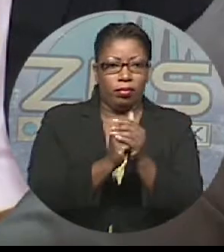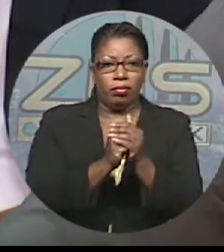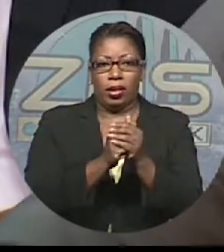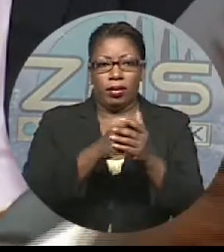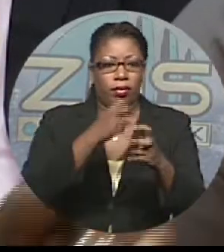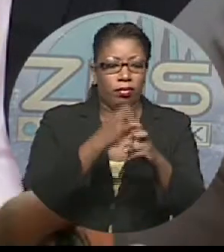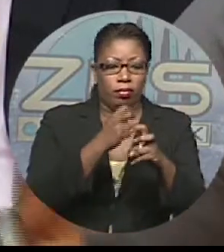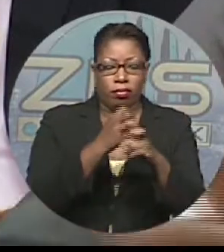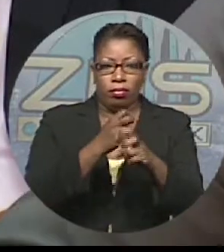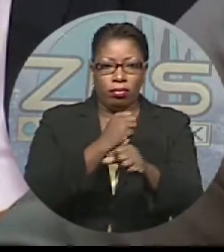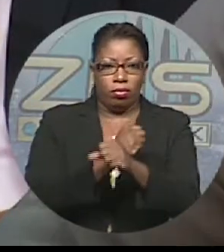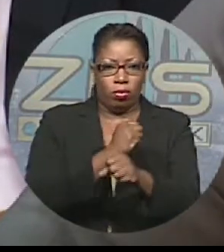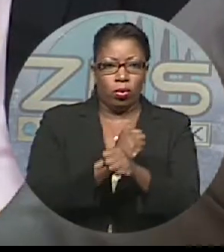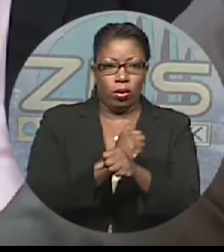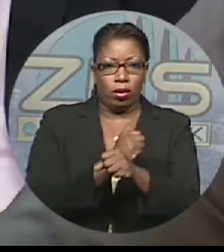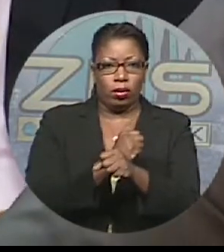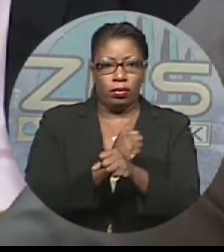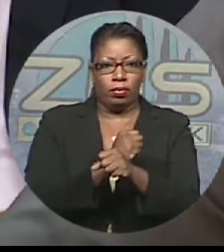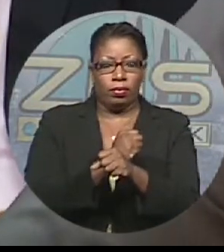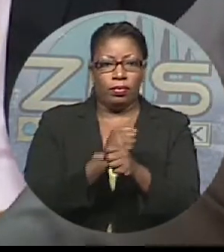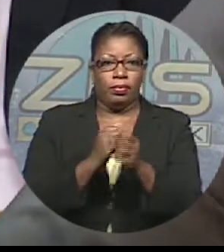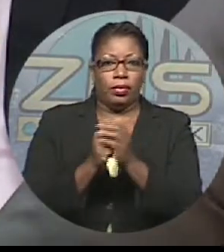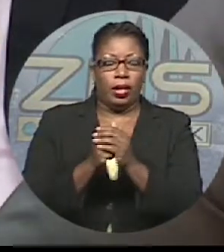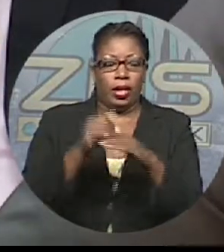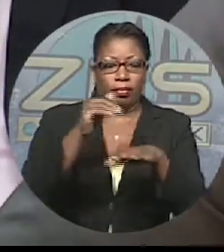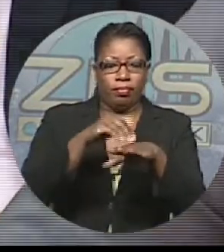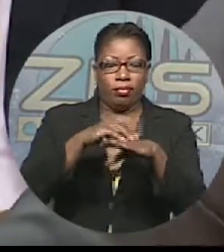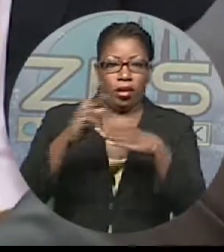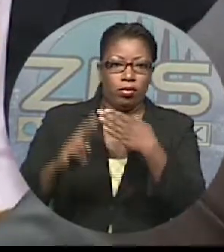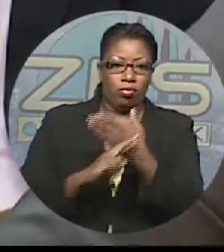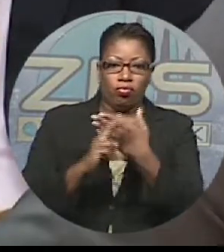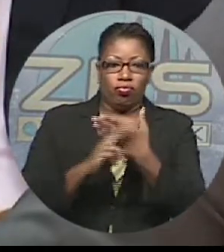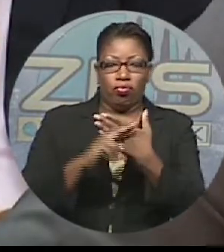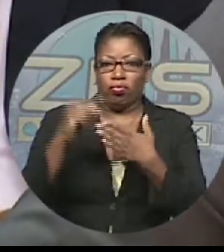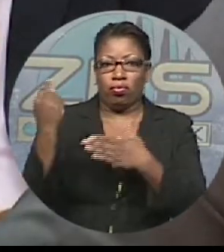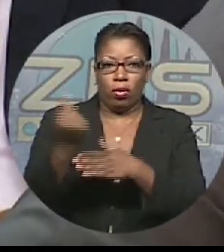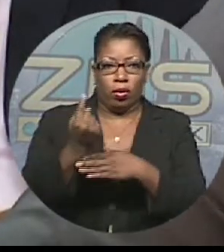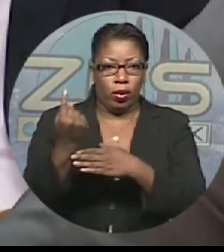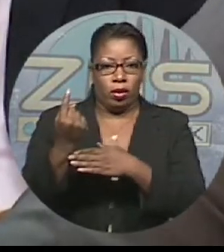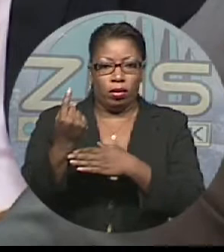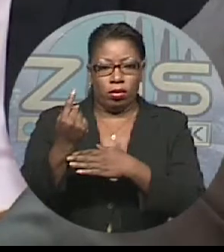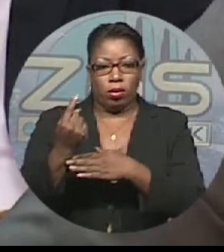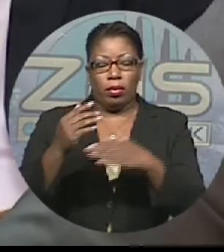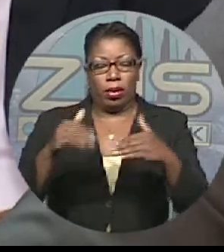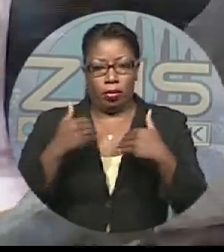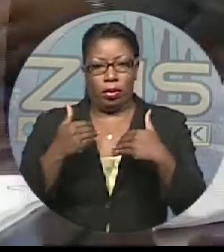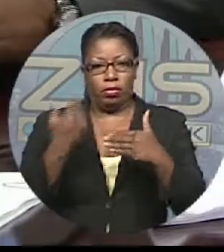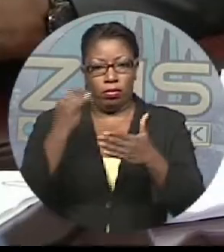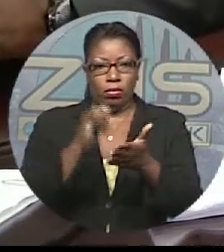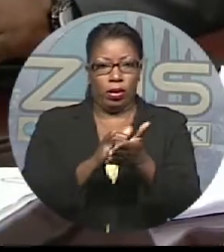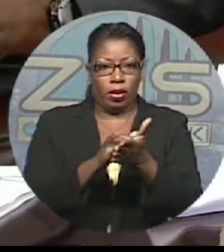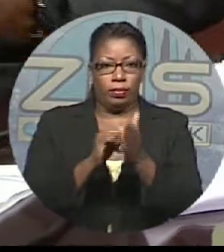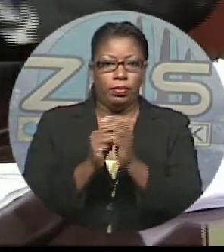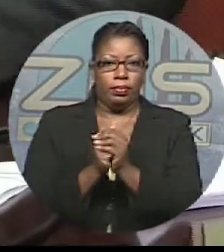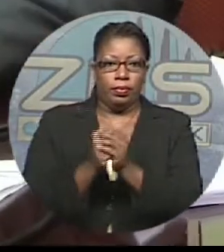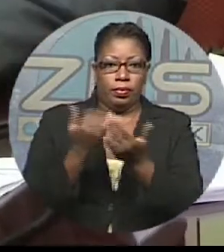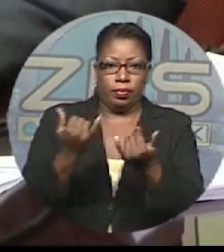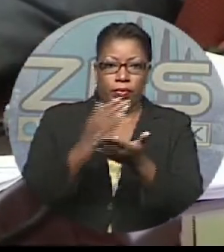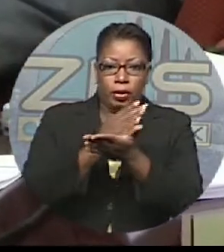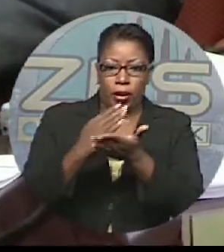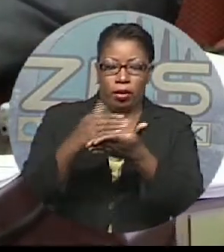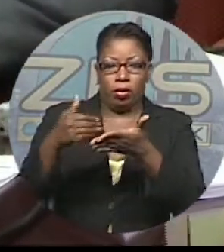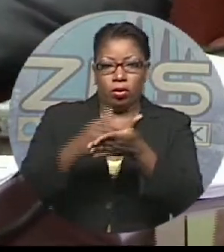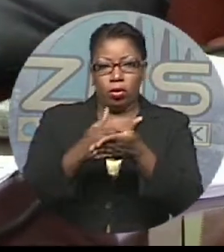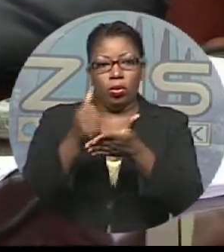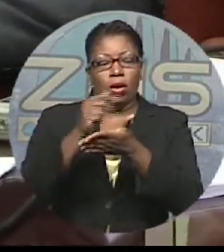labor, and they're at risk at all times, you know. And so I was glad that we were able to at least get that accomplished so far. As part of the new